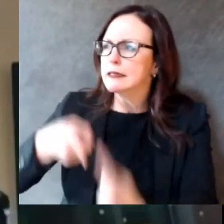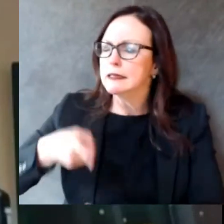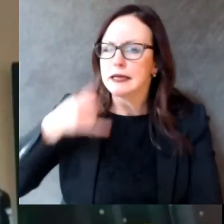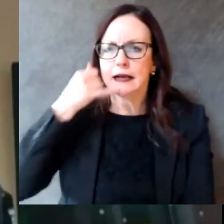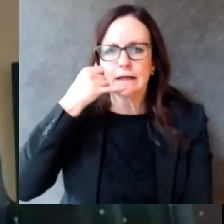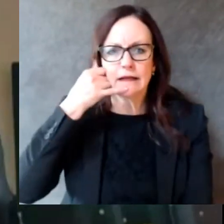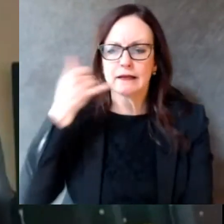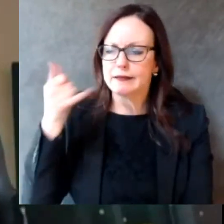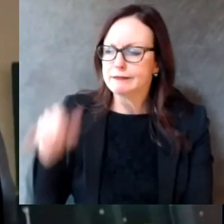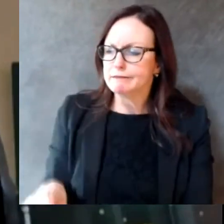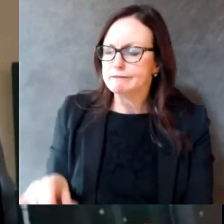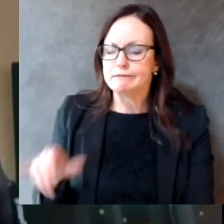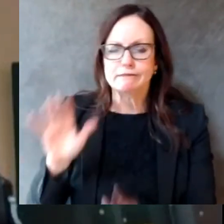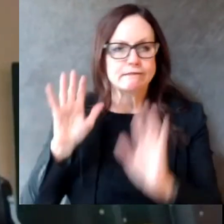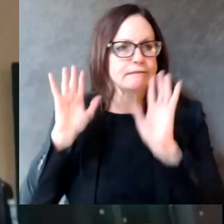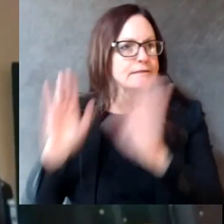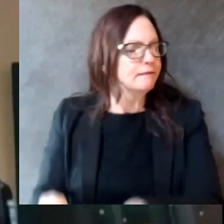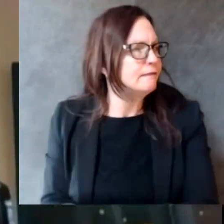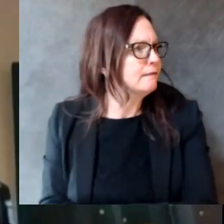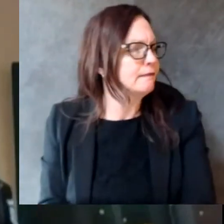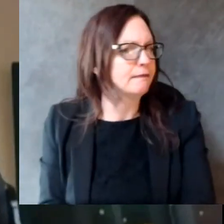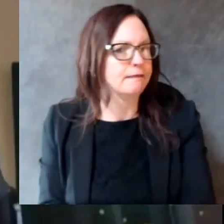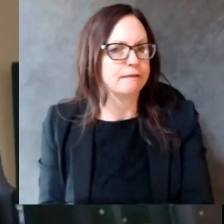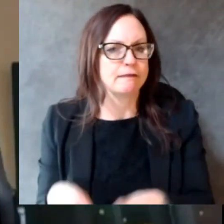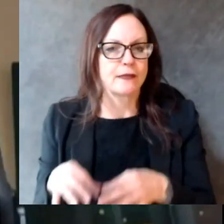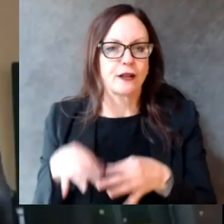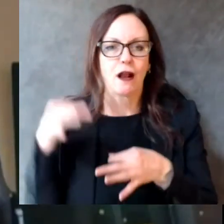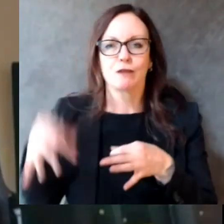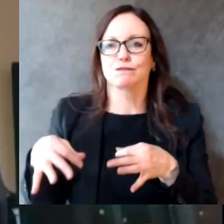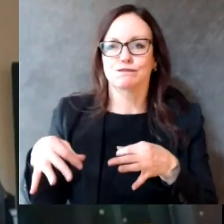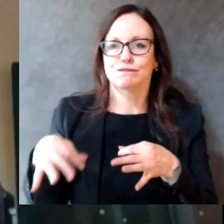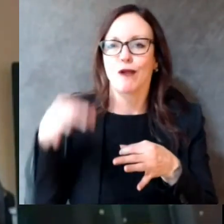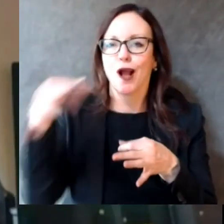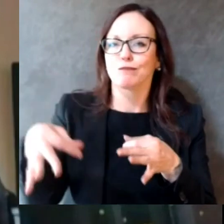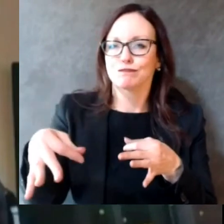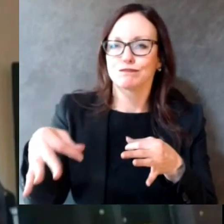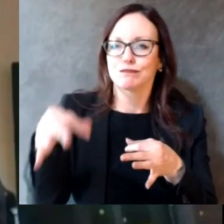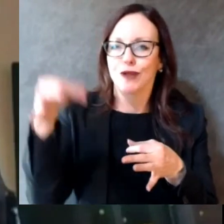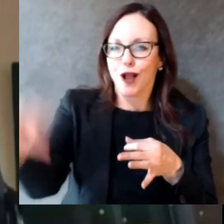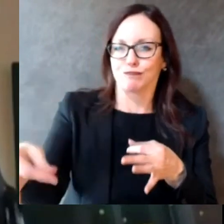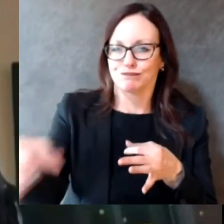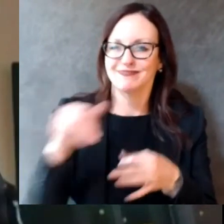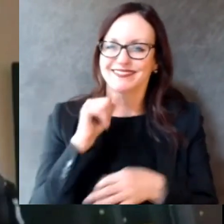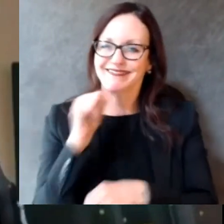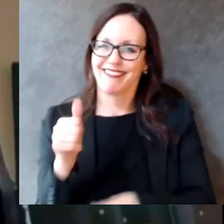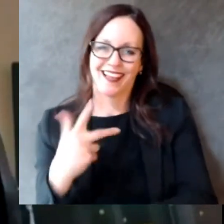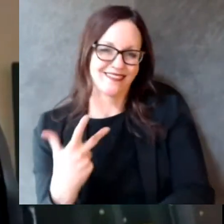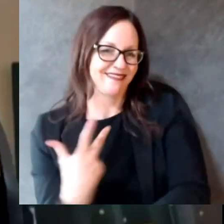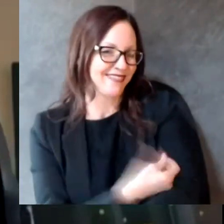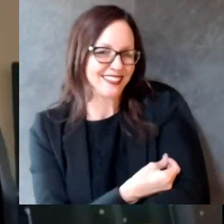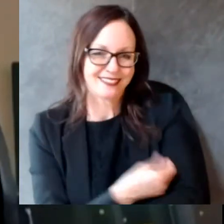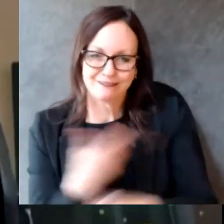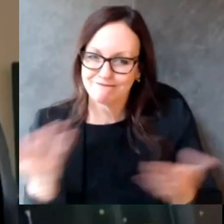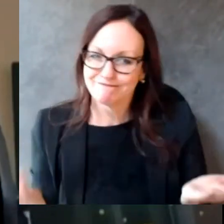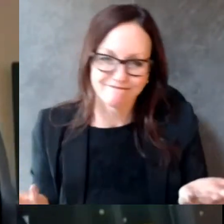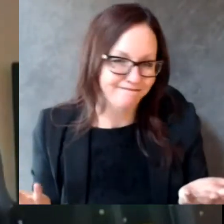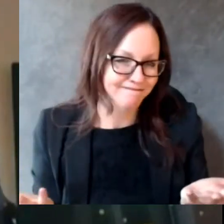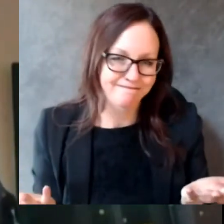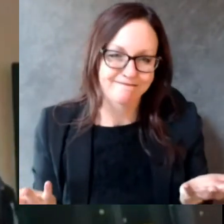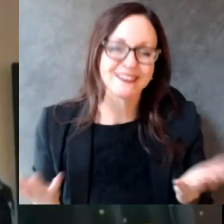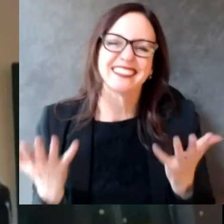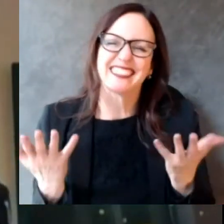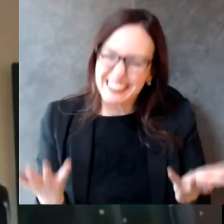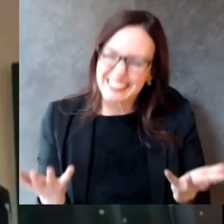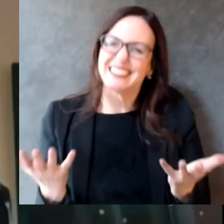may not find the computer the logical way to make an appointment for a vaccine. We need to continue to reach